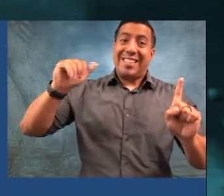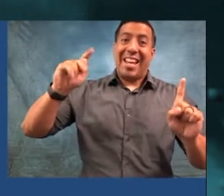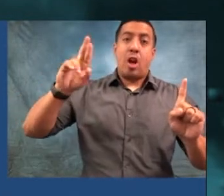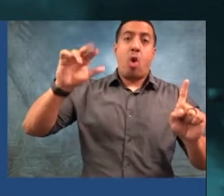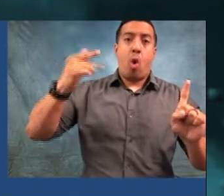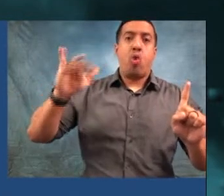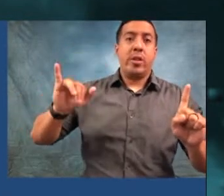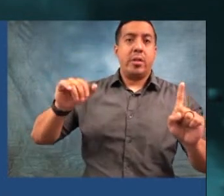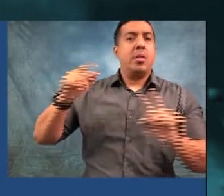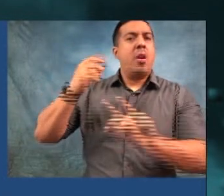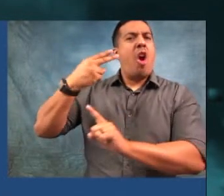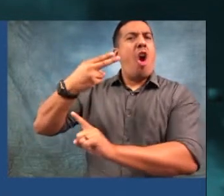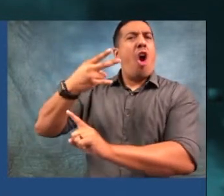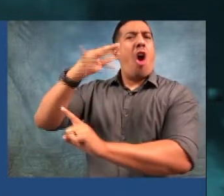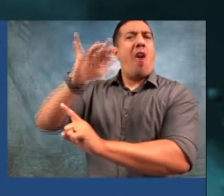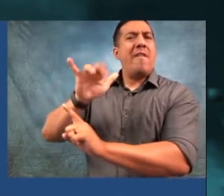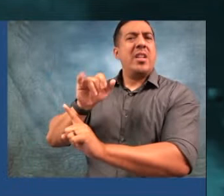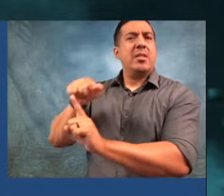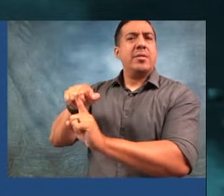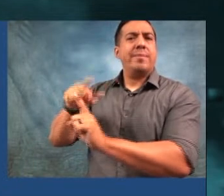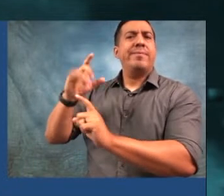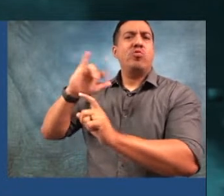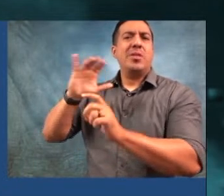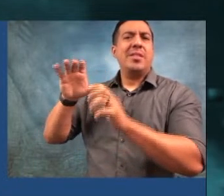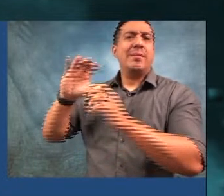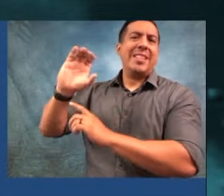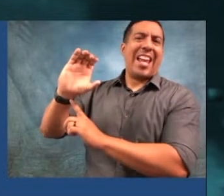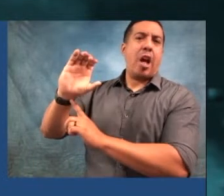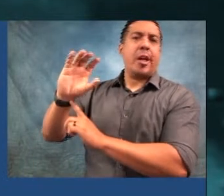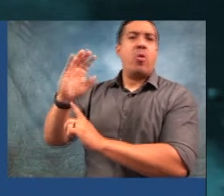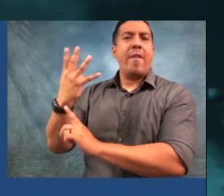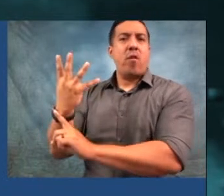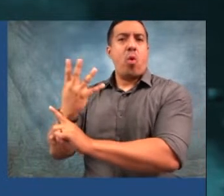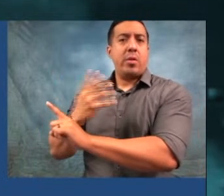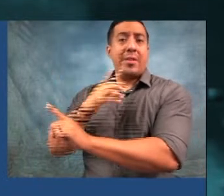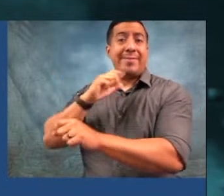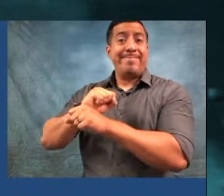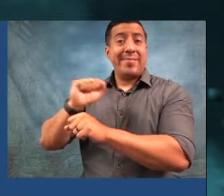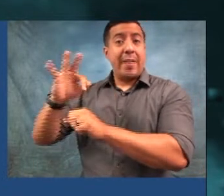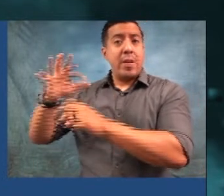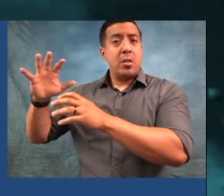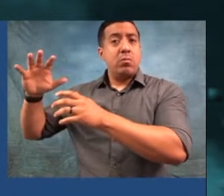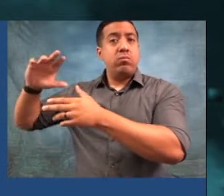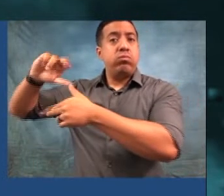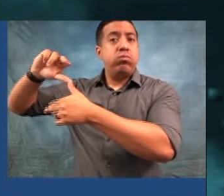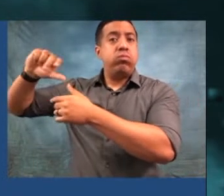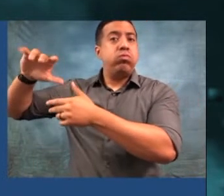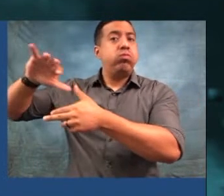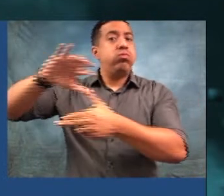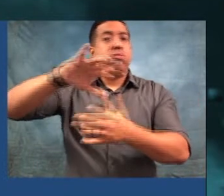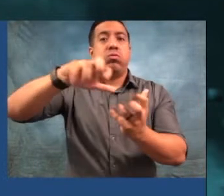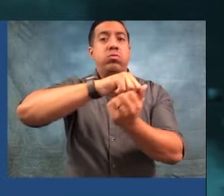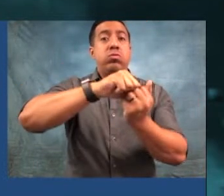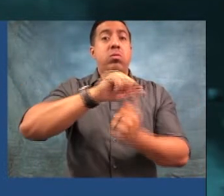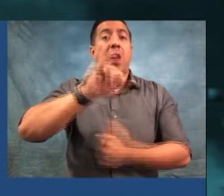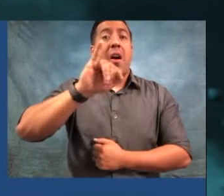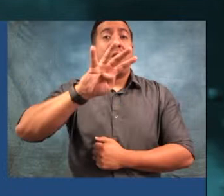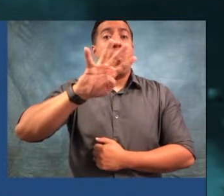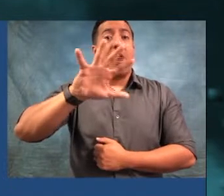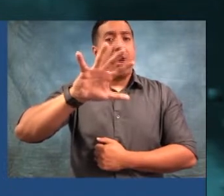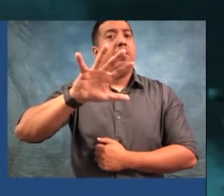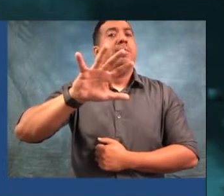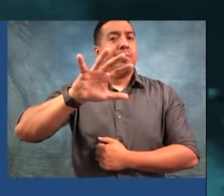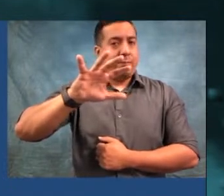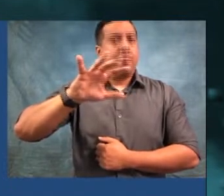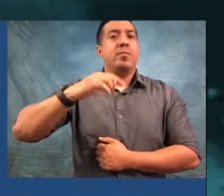storm. Harvey was a category 4. If this storm were to have come in and moved up I-45,